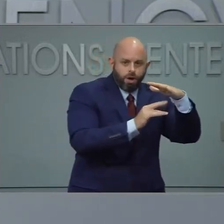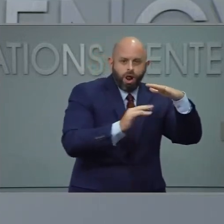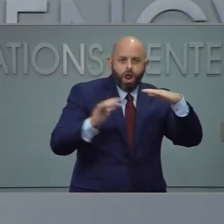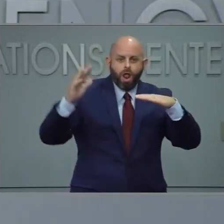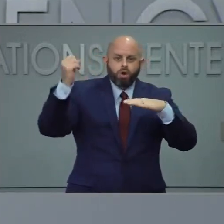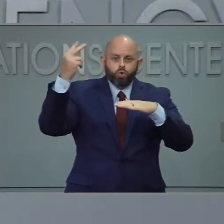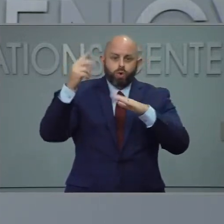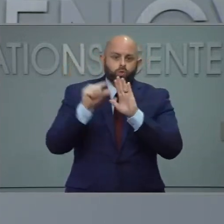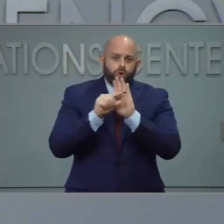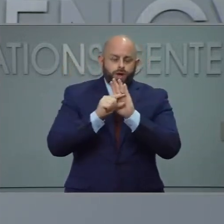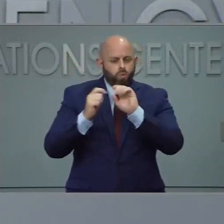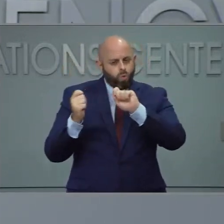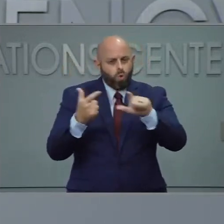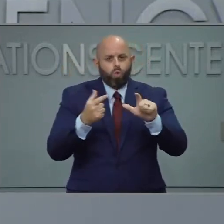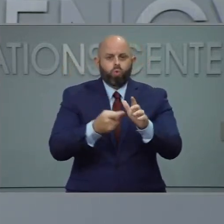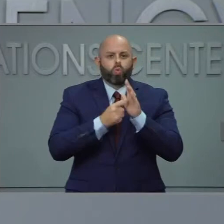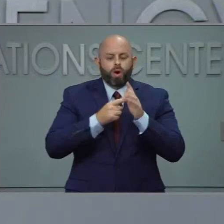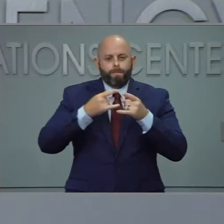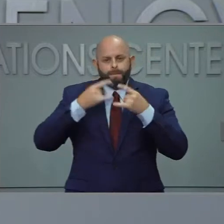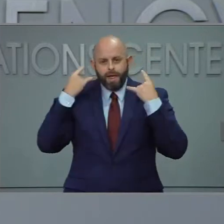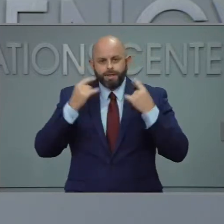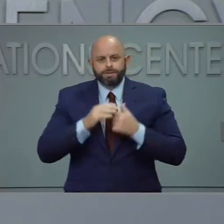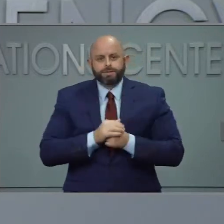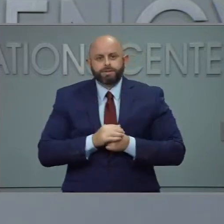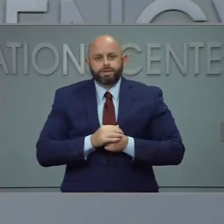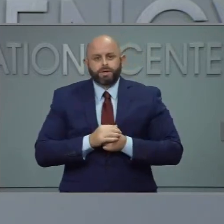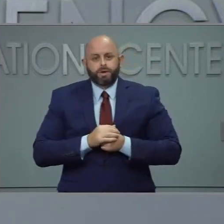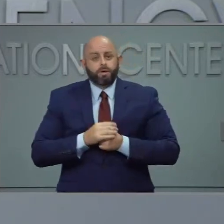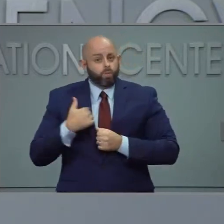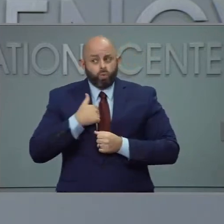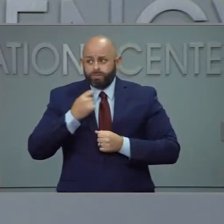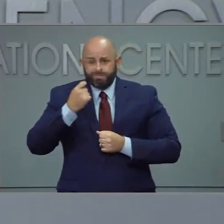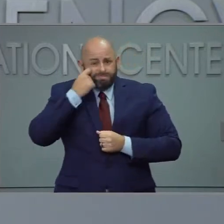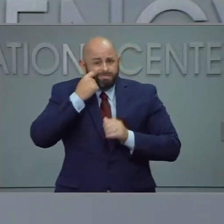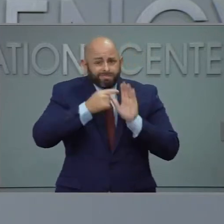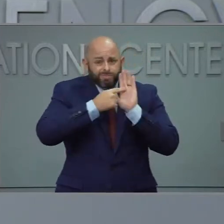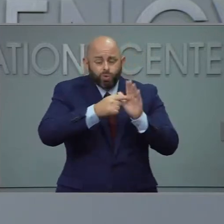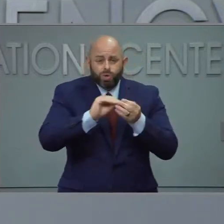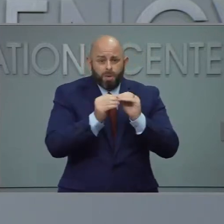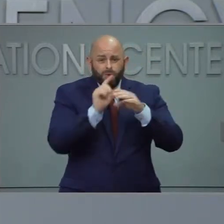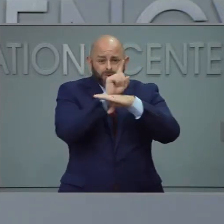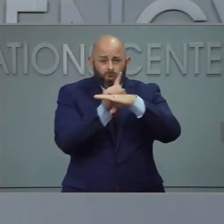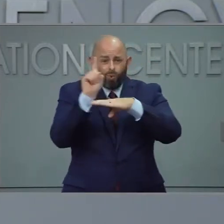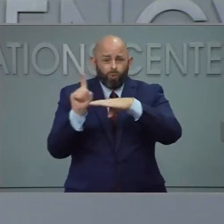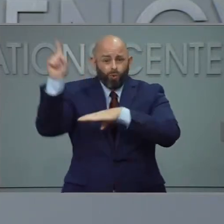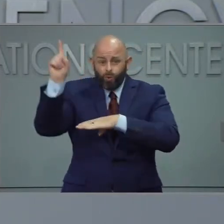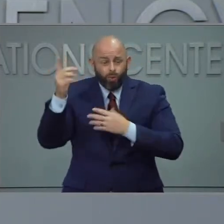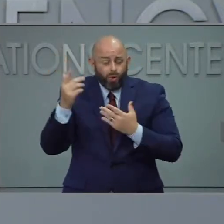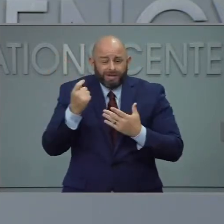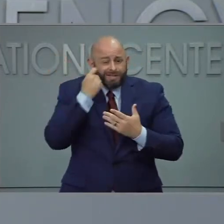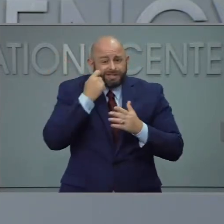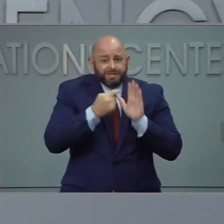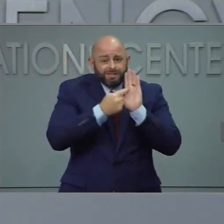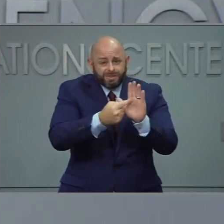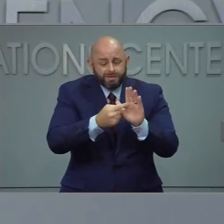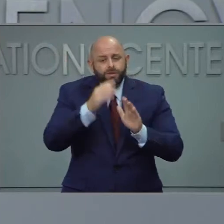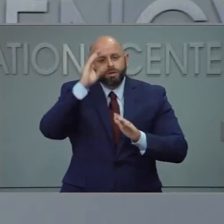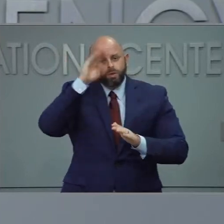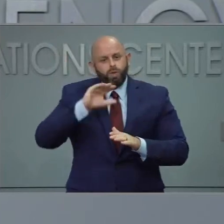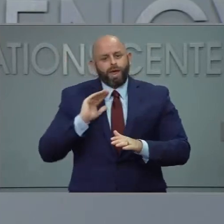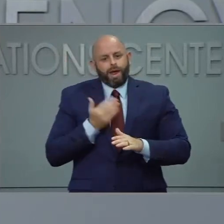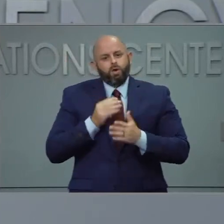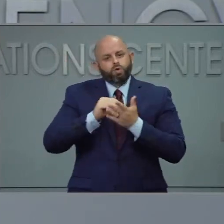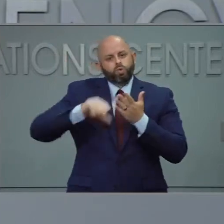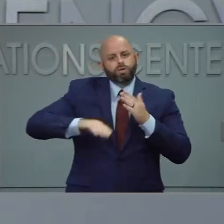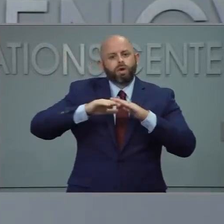12th grade. I think we've just gone through that our trends are moving in the wrong direction. We know that our students under the